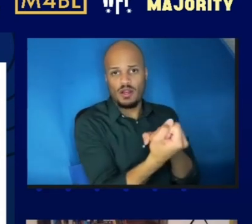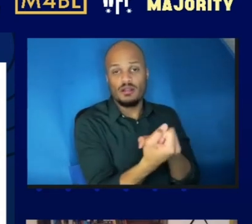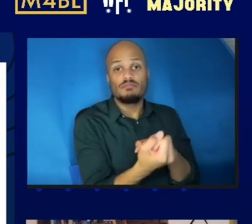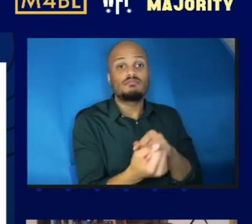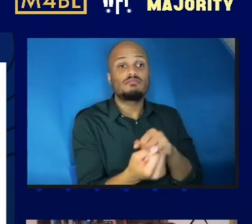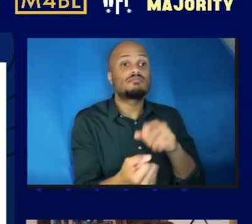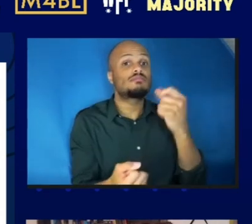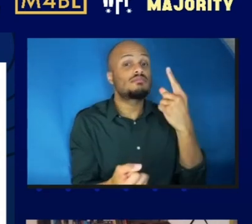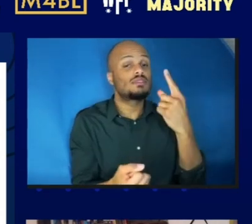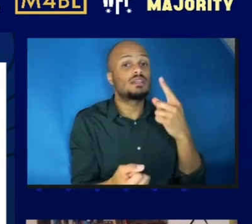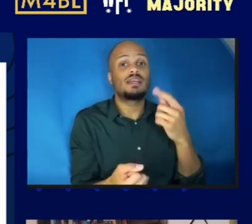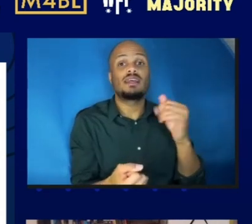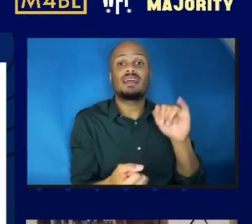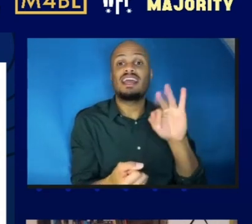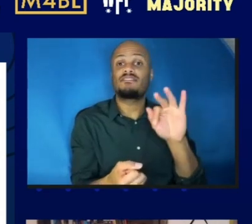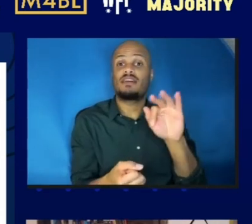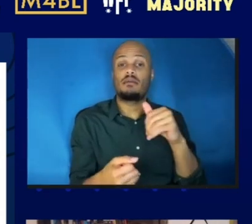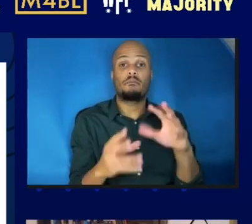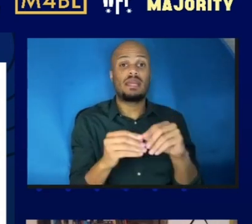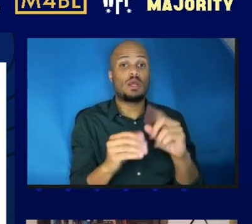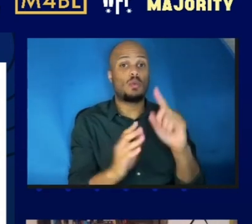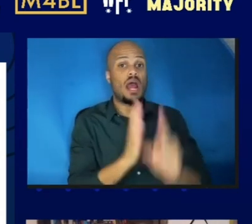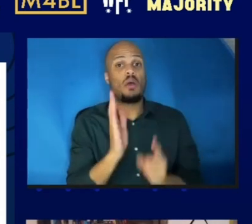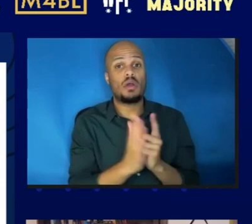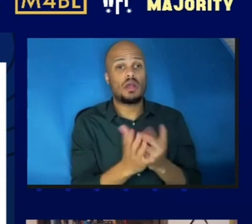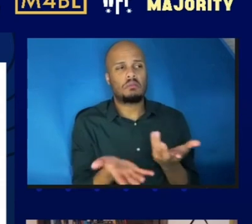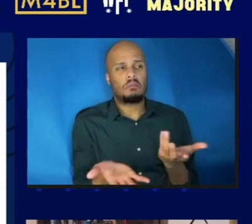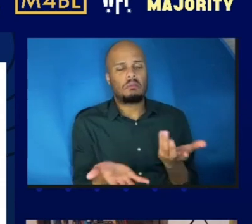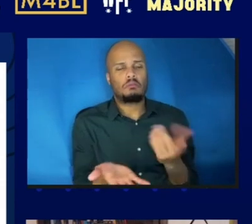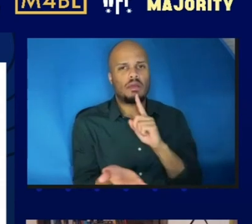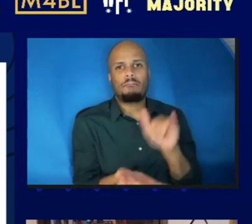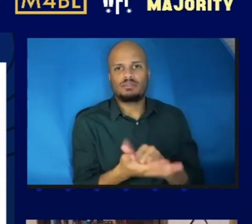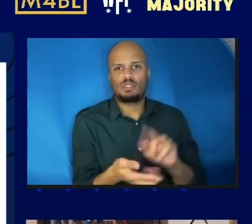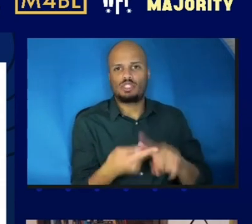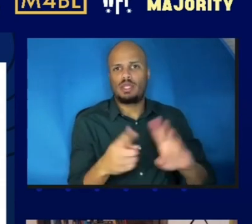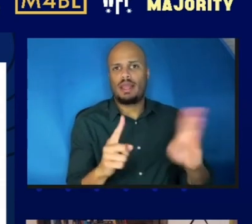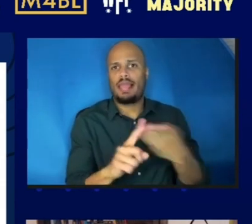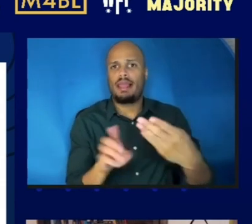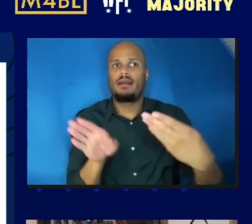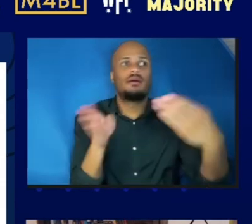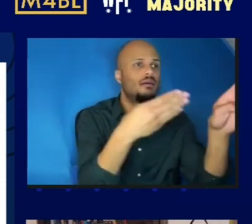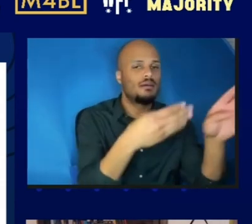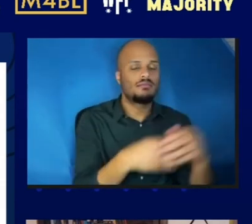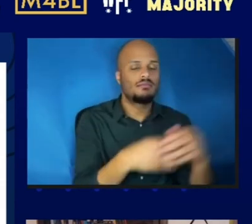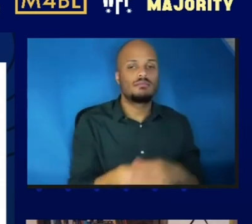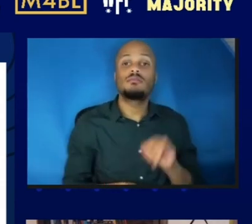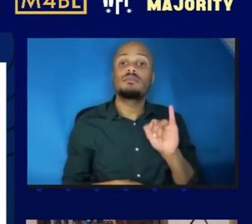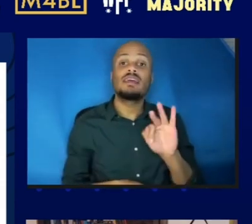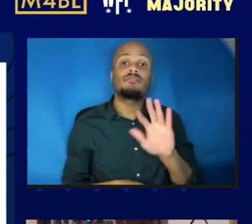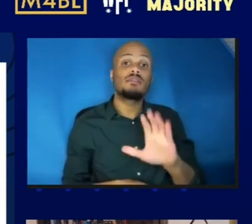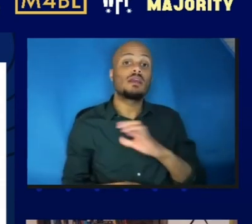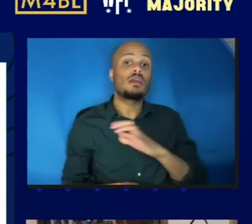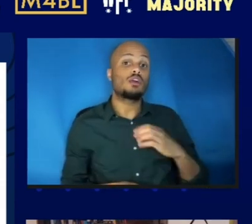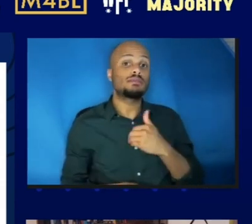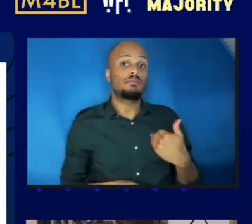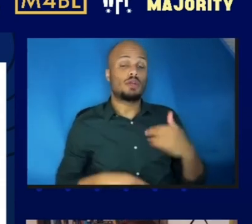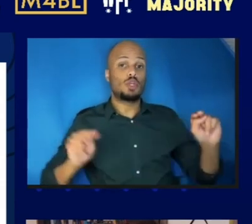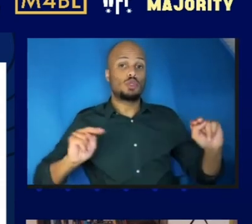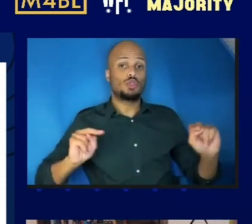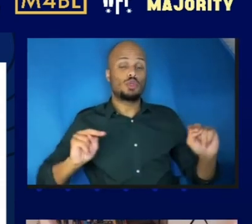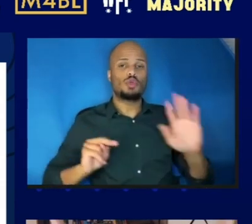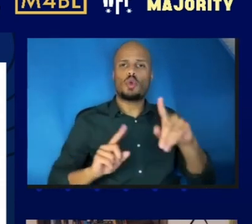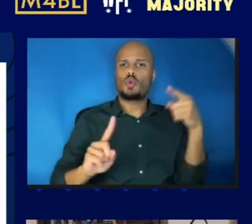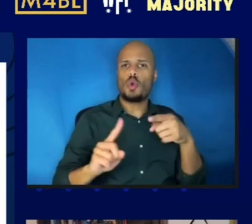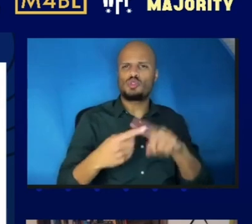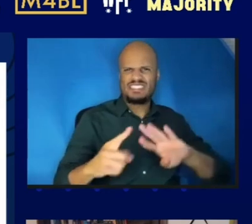meeting, is not realistic. So if your Congress member or aide is neutral, your goal is to compel them to